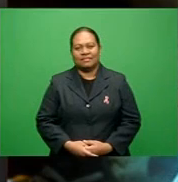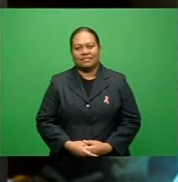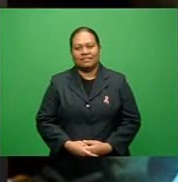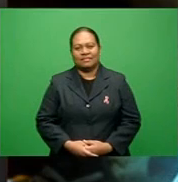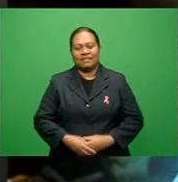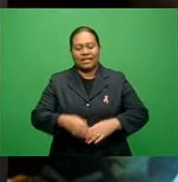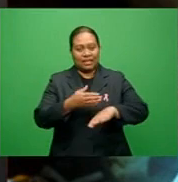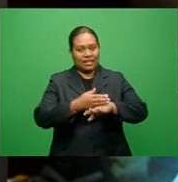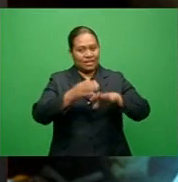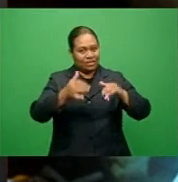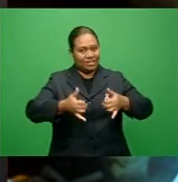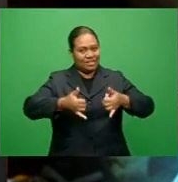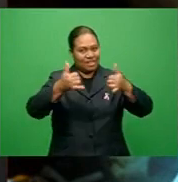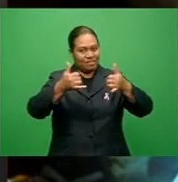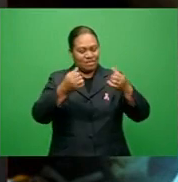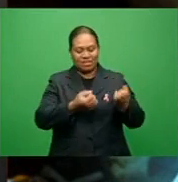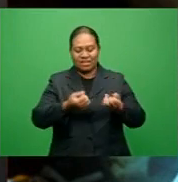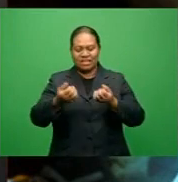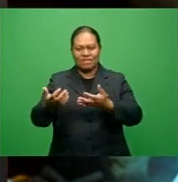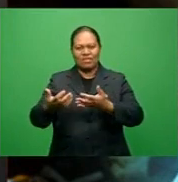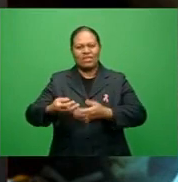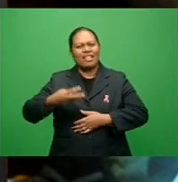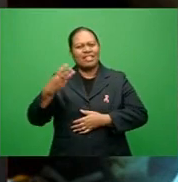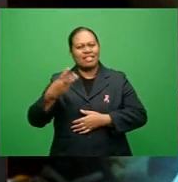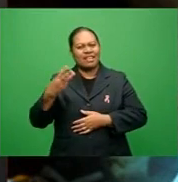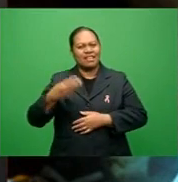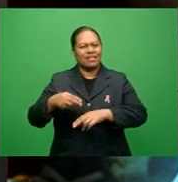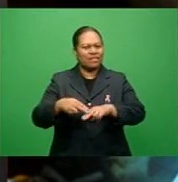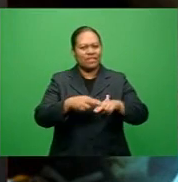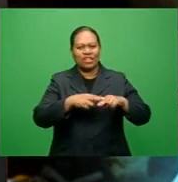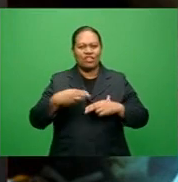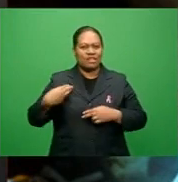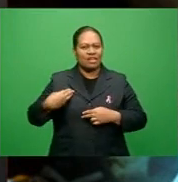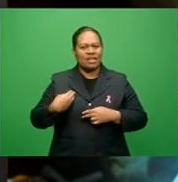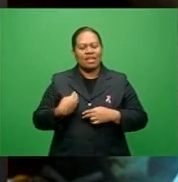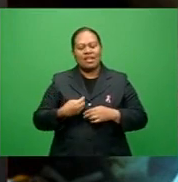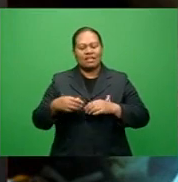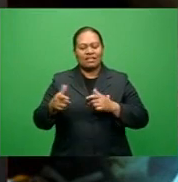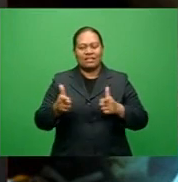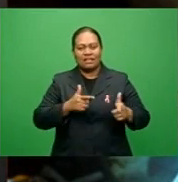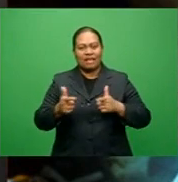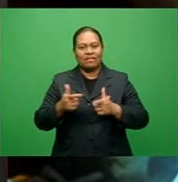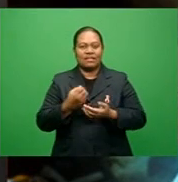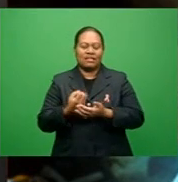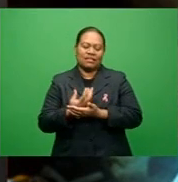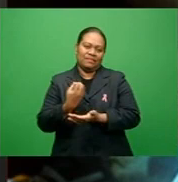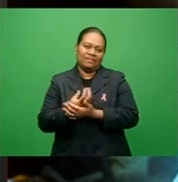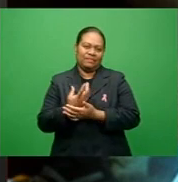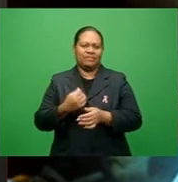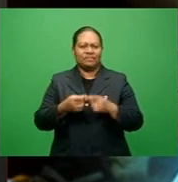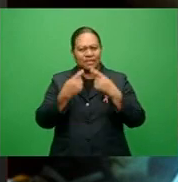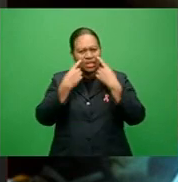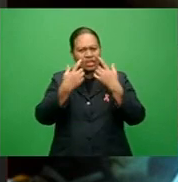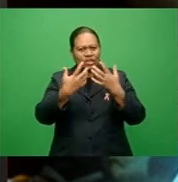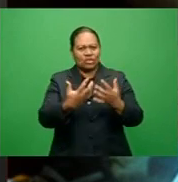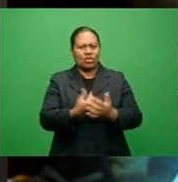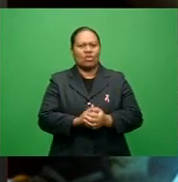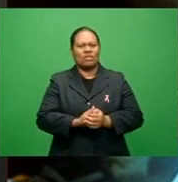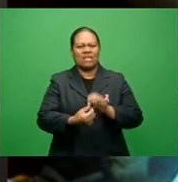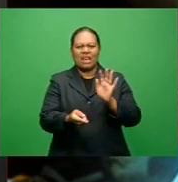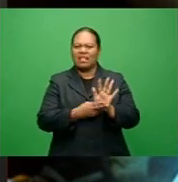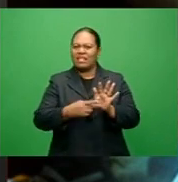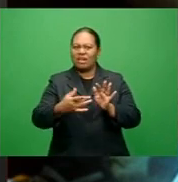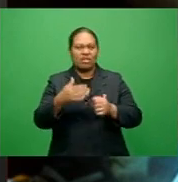A new champion will be crowned at the 13th Fiji Beta Savu Savu Sevens. 2019 winners Natandra Rugby Club did